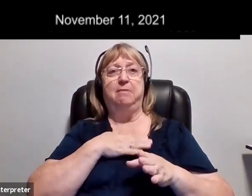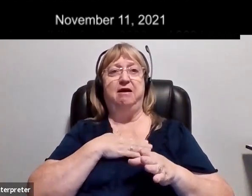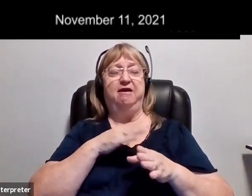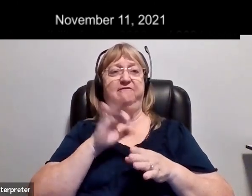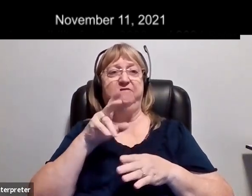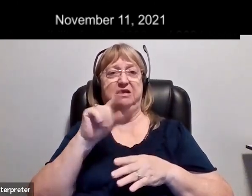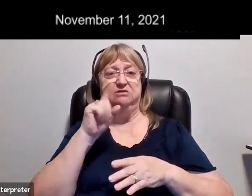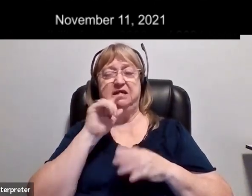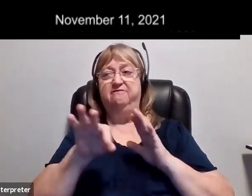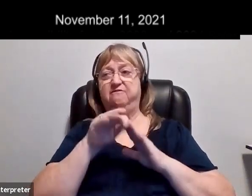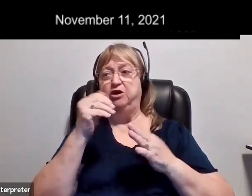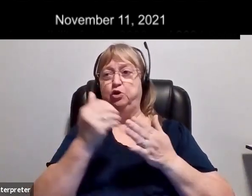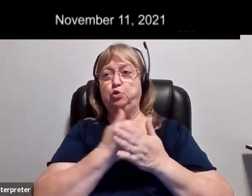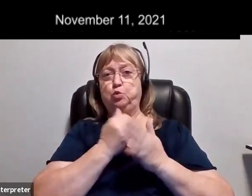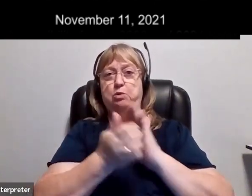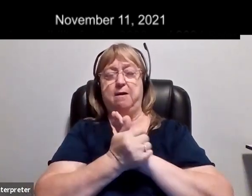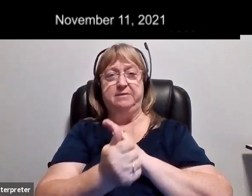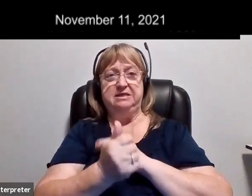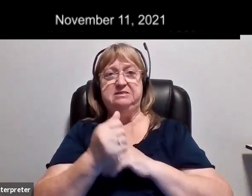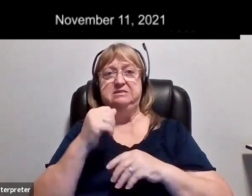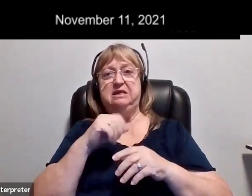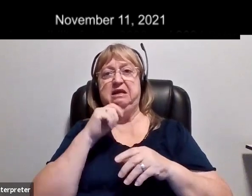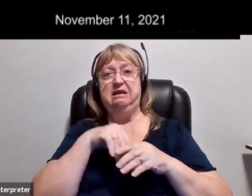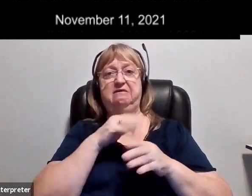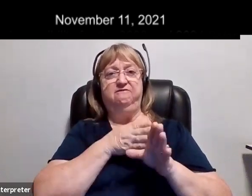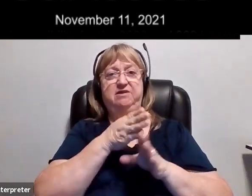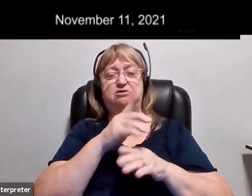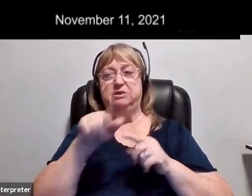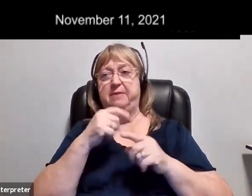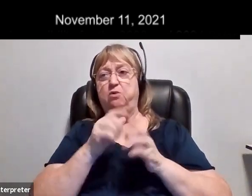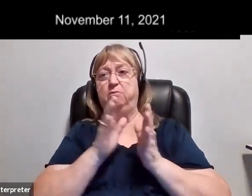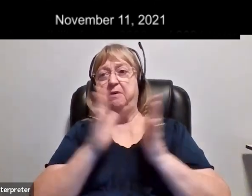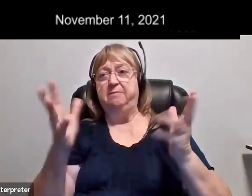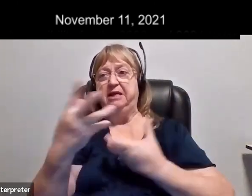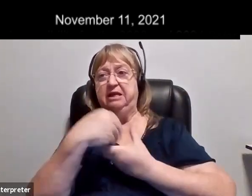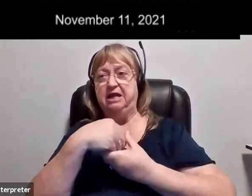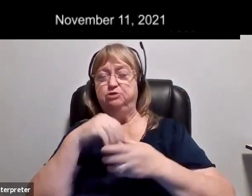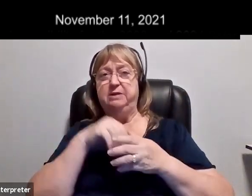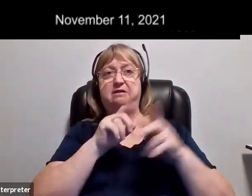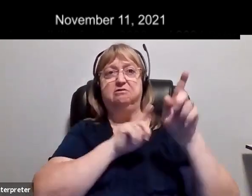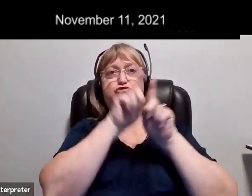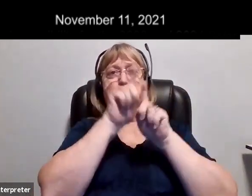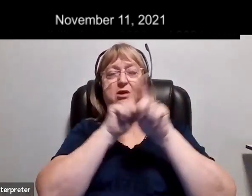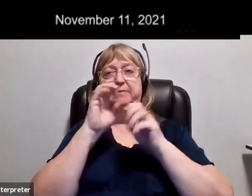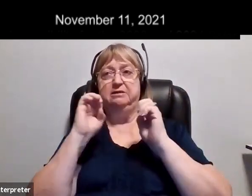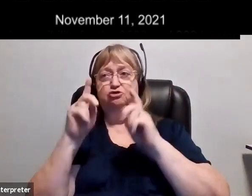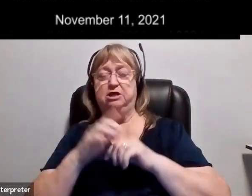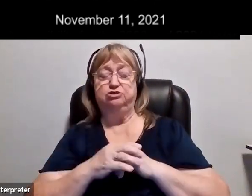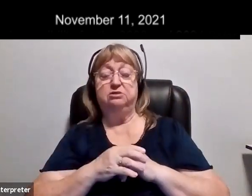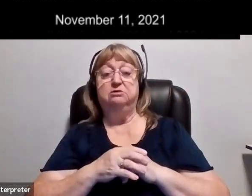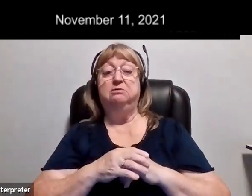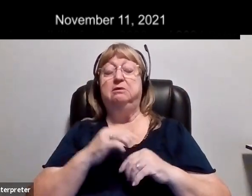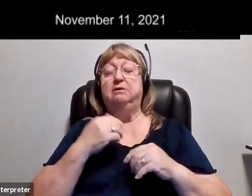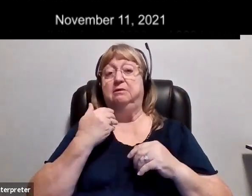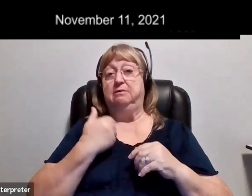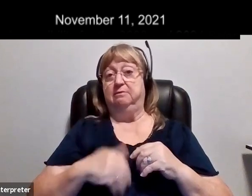find new competencies and skills about public engagement and astronomy education in particular. I am